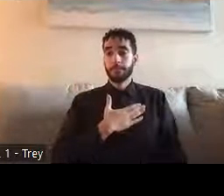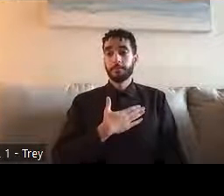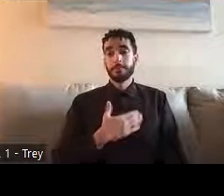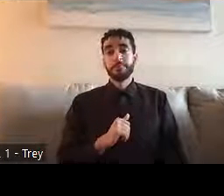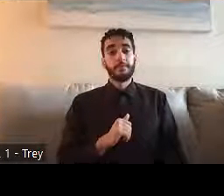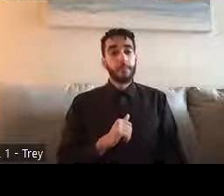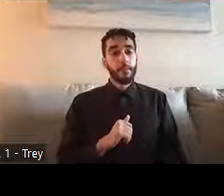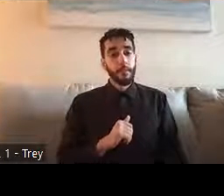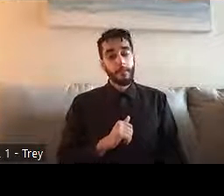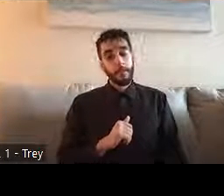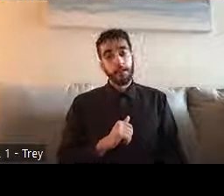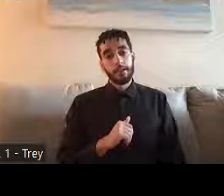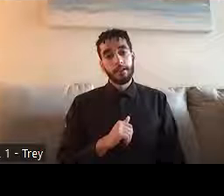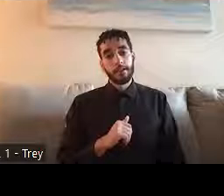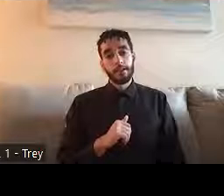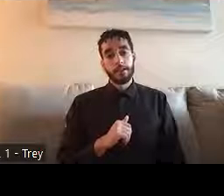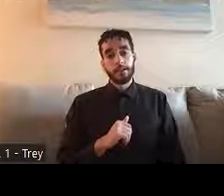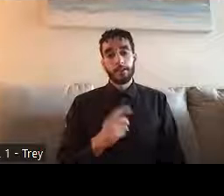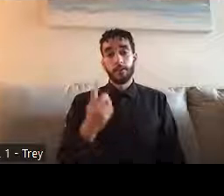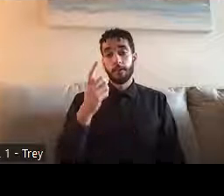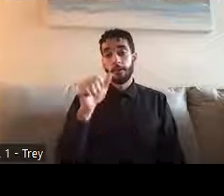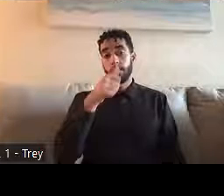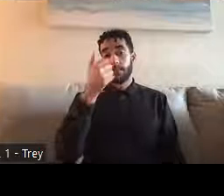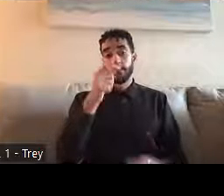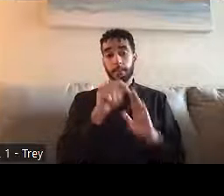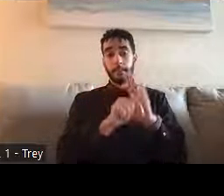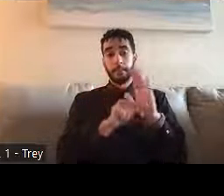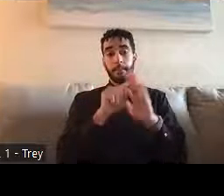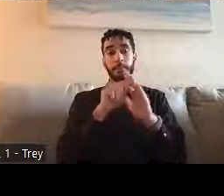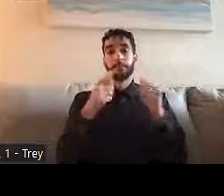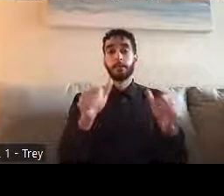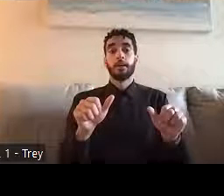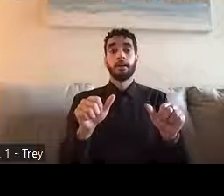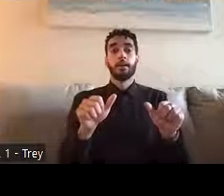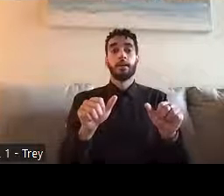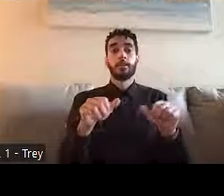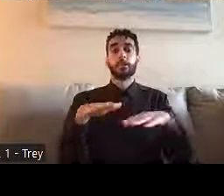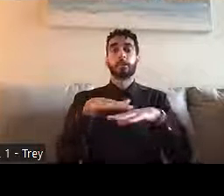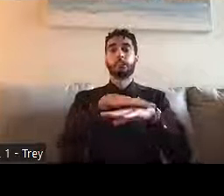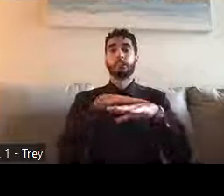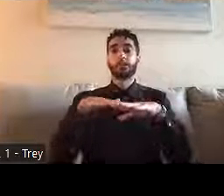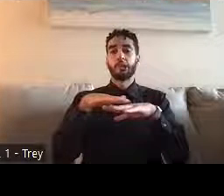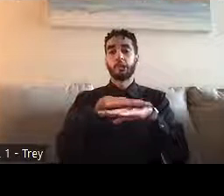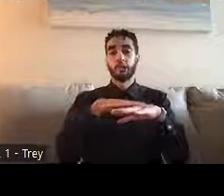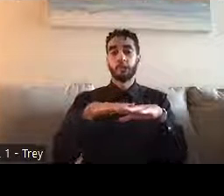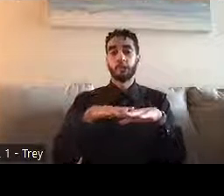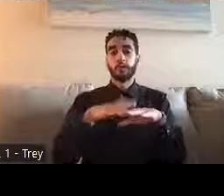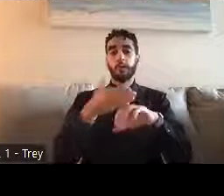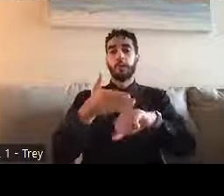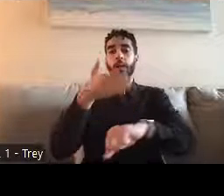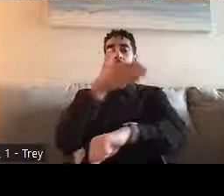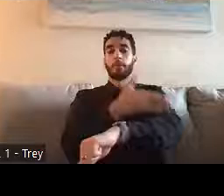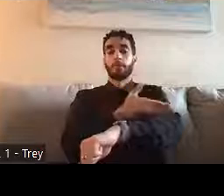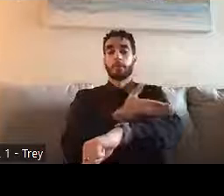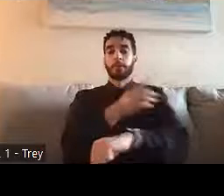So what are the next steps? This is just generalized, increase reach into diverse communities. We know who we've